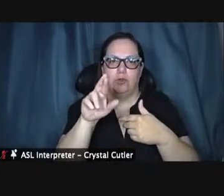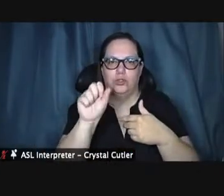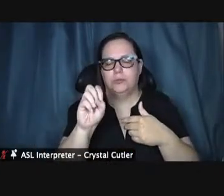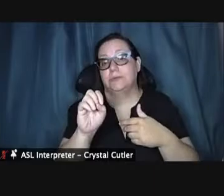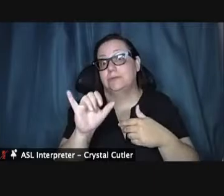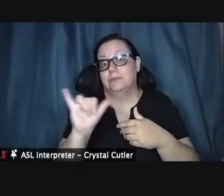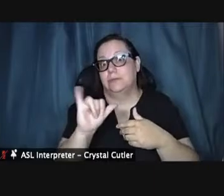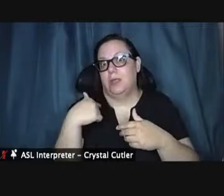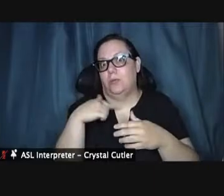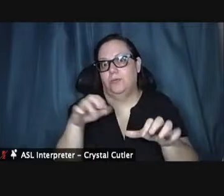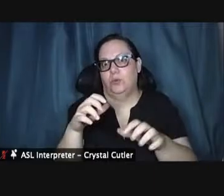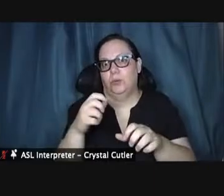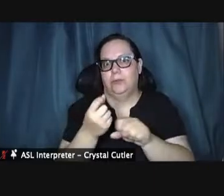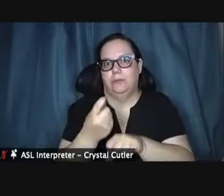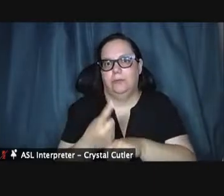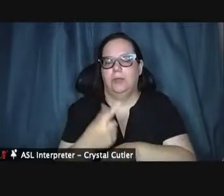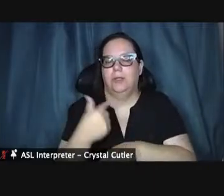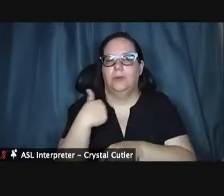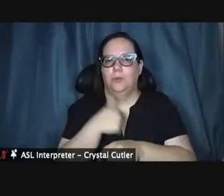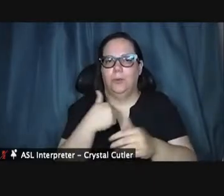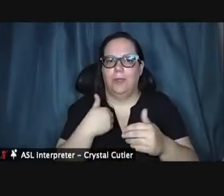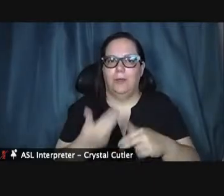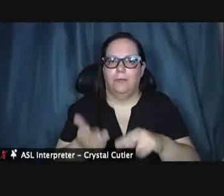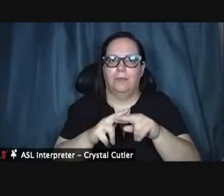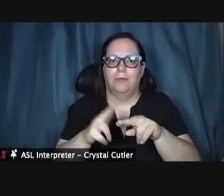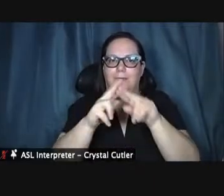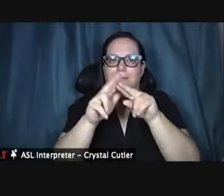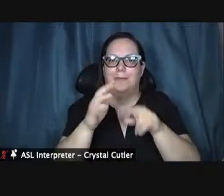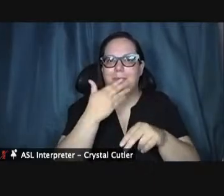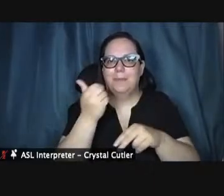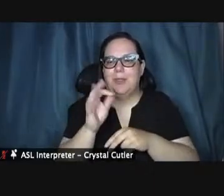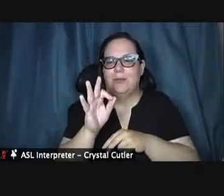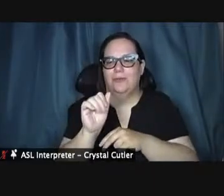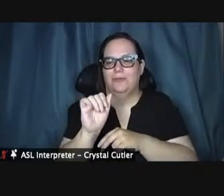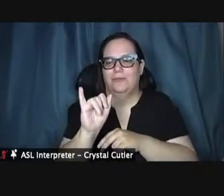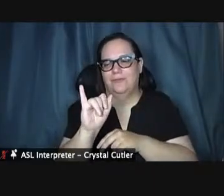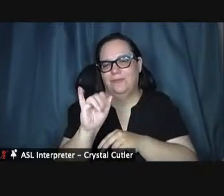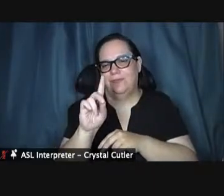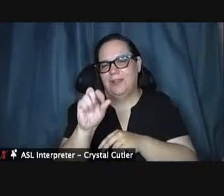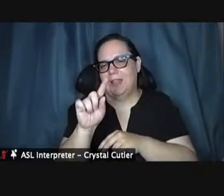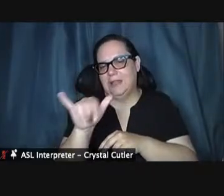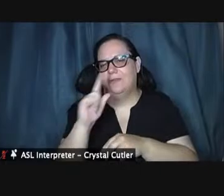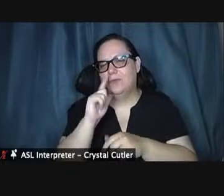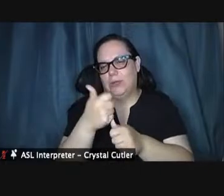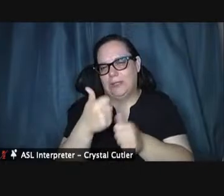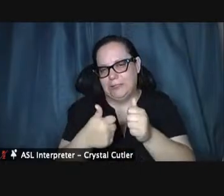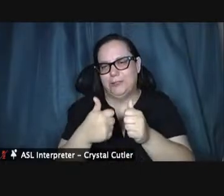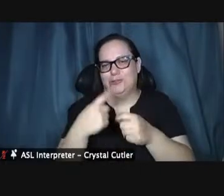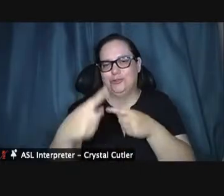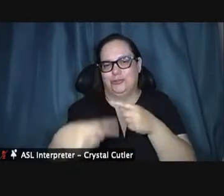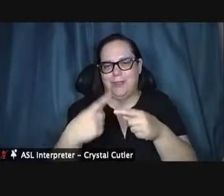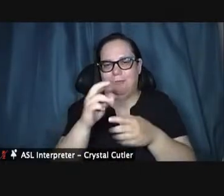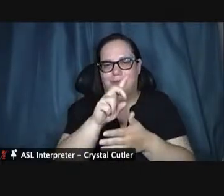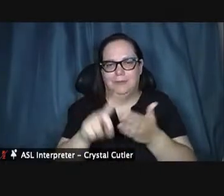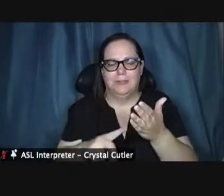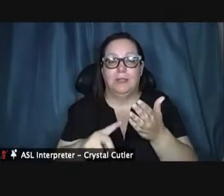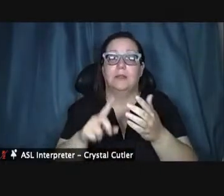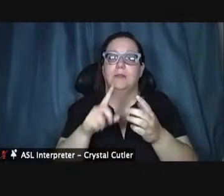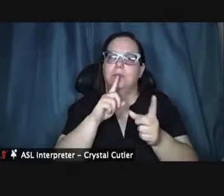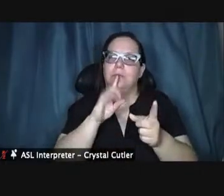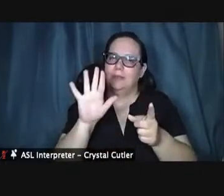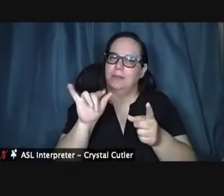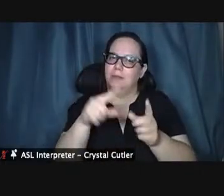and higher fidelity each and every year, every cycle we do on this design. This shows just a general structure